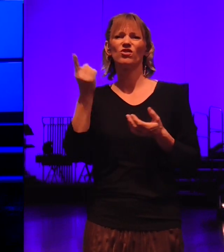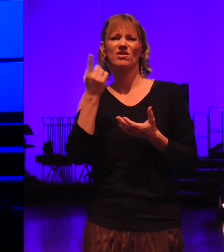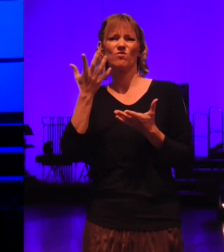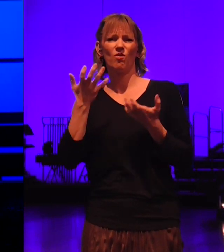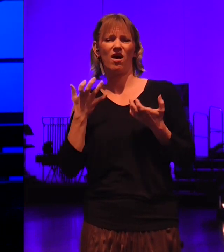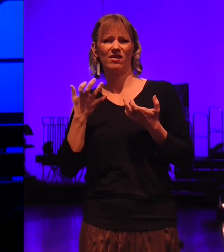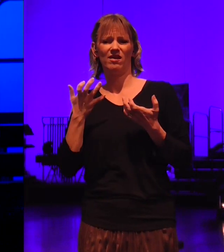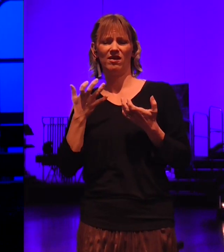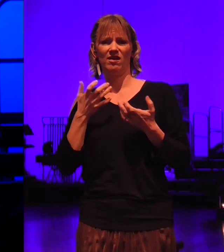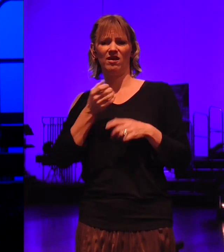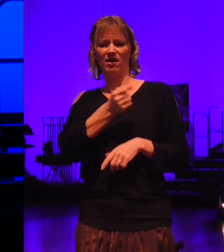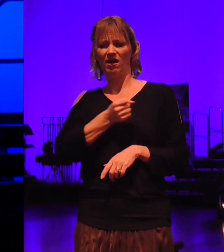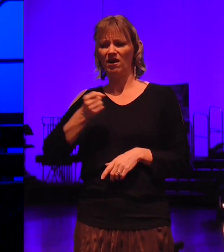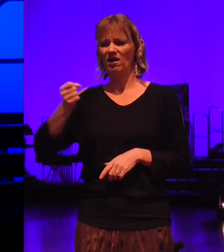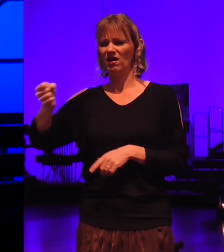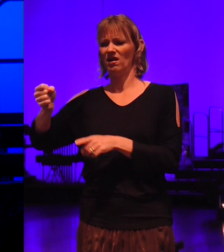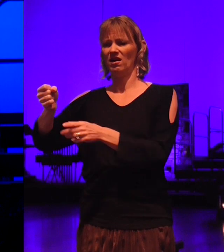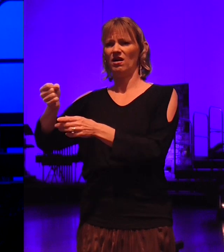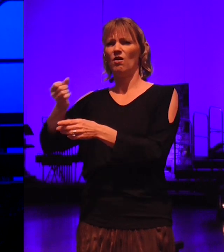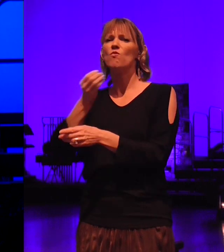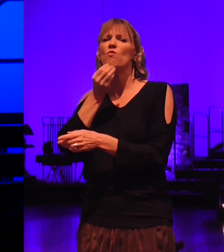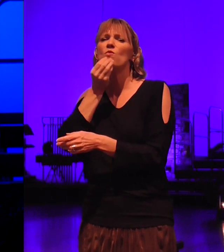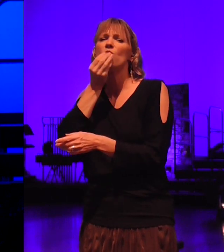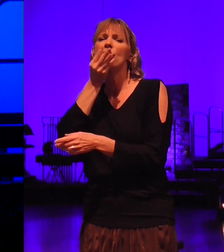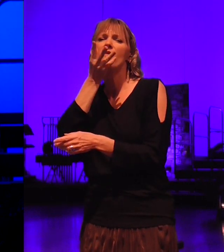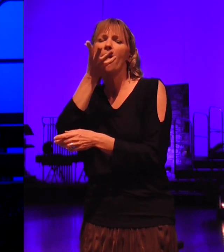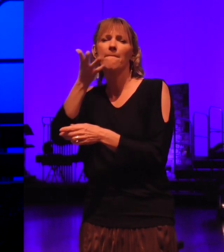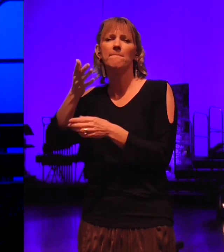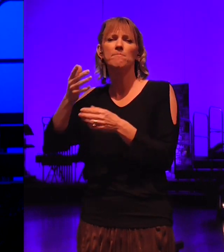in a vat of warm rising bread dough."